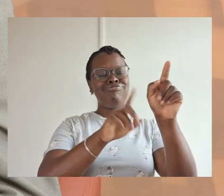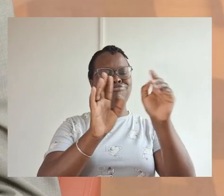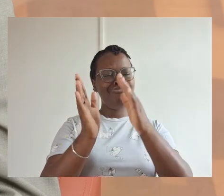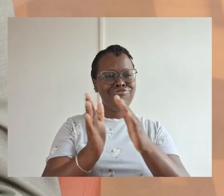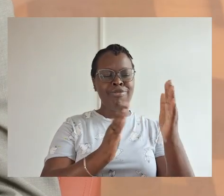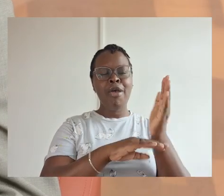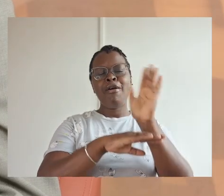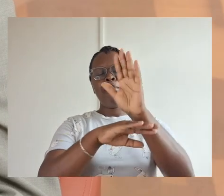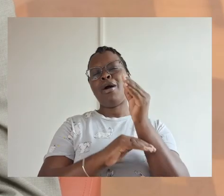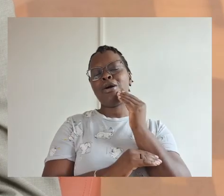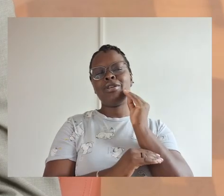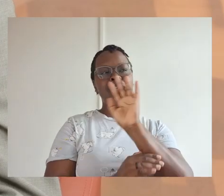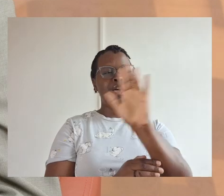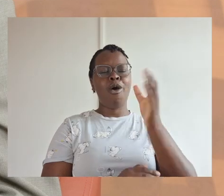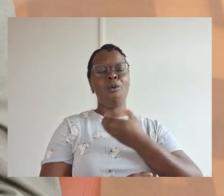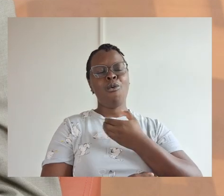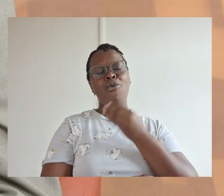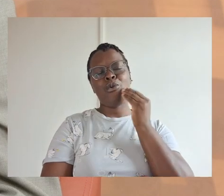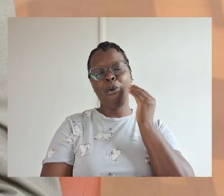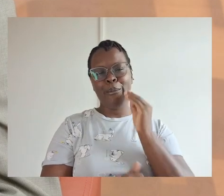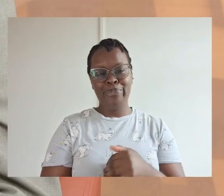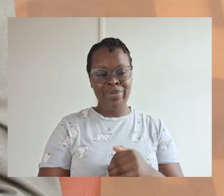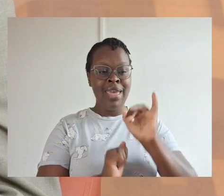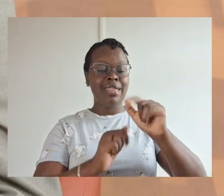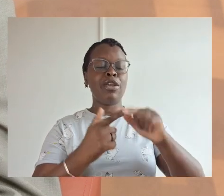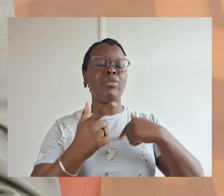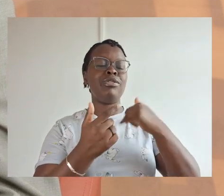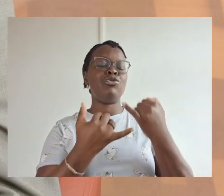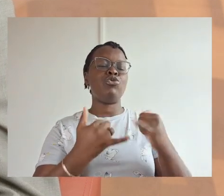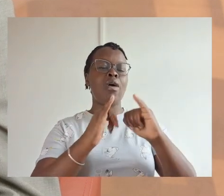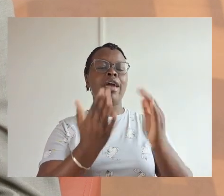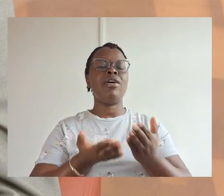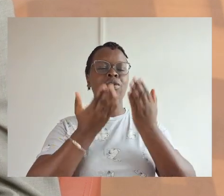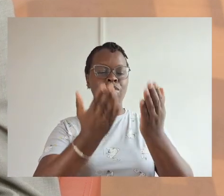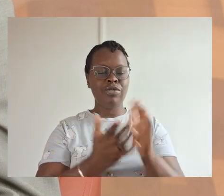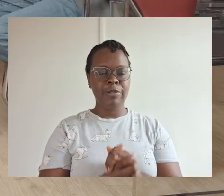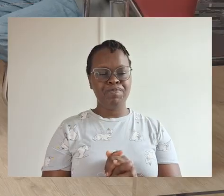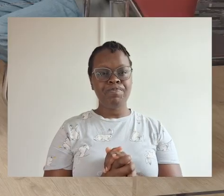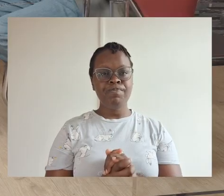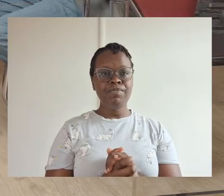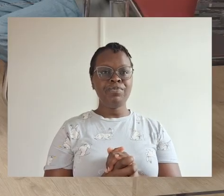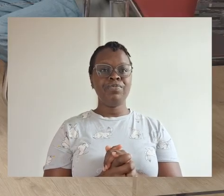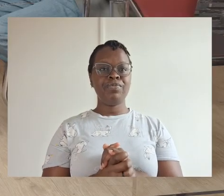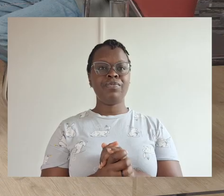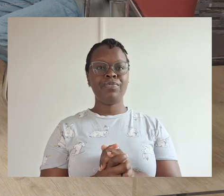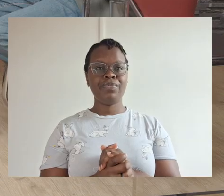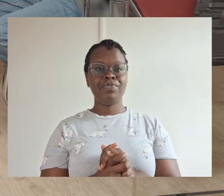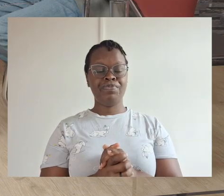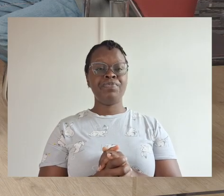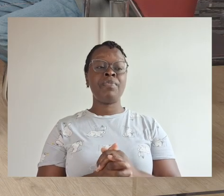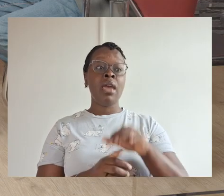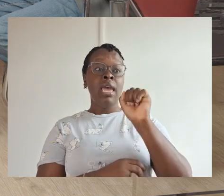can weaponize themselves is education and skills. Yeah. So, and that is what we're trying to offer in Refugee Youth Education. So how do we bridge this gap, and especially